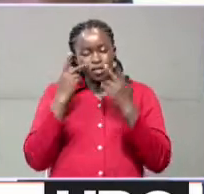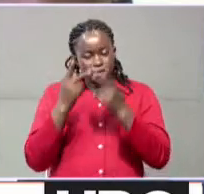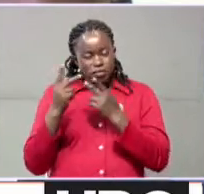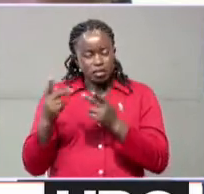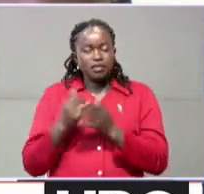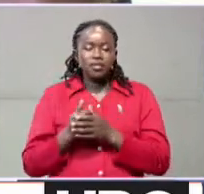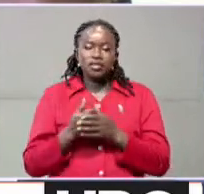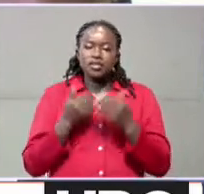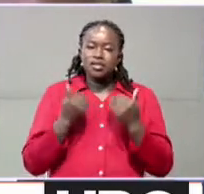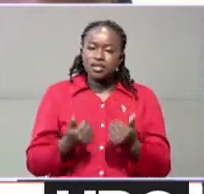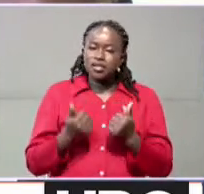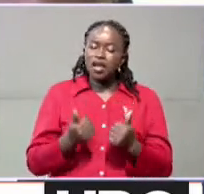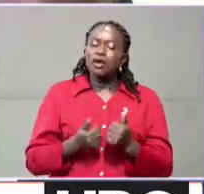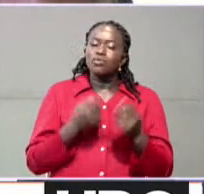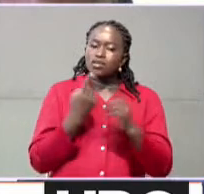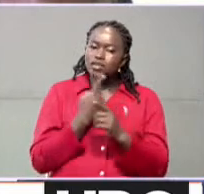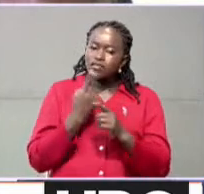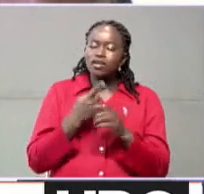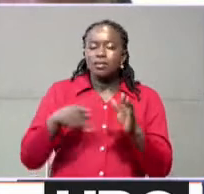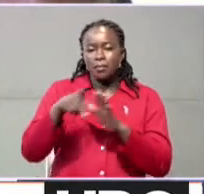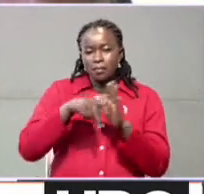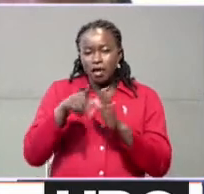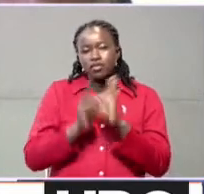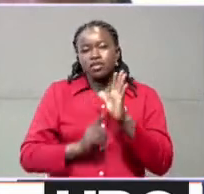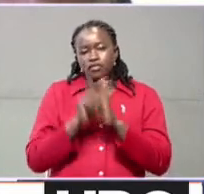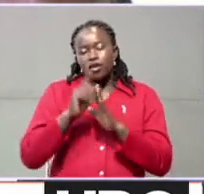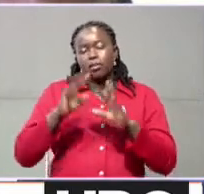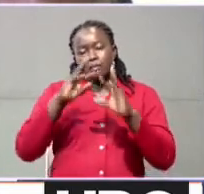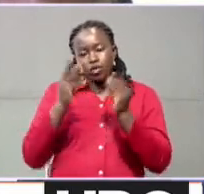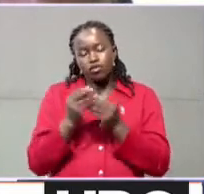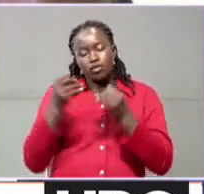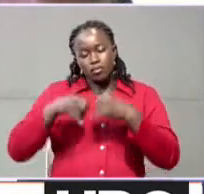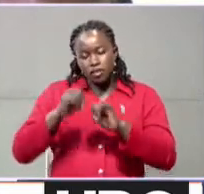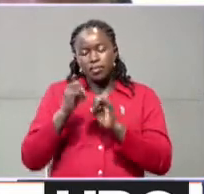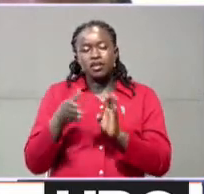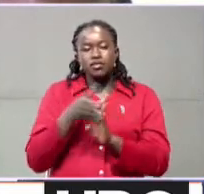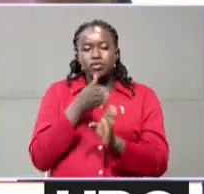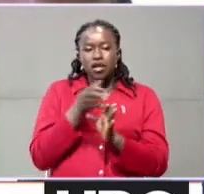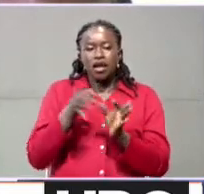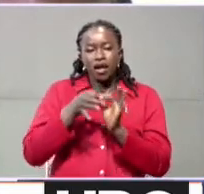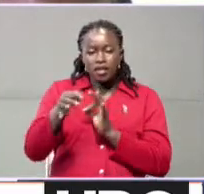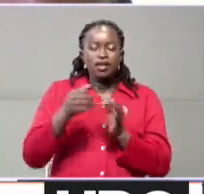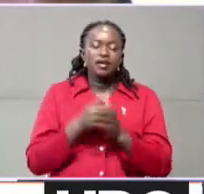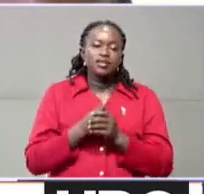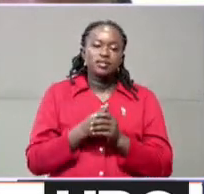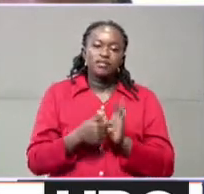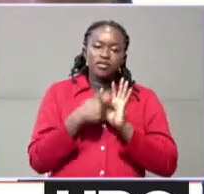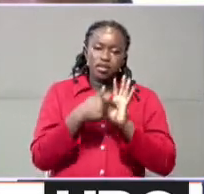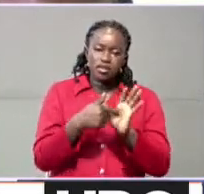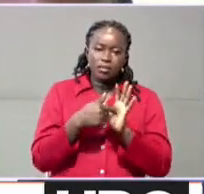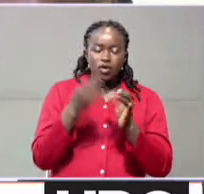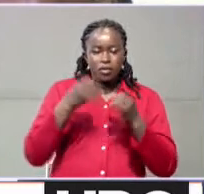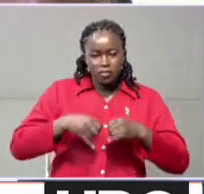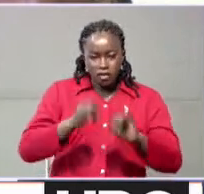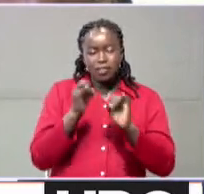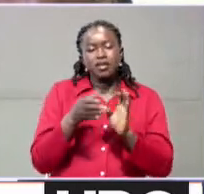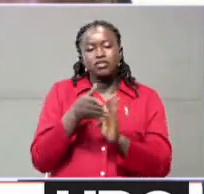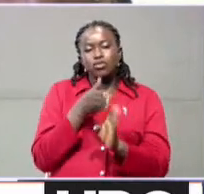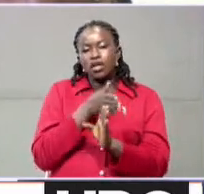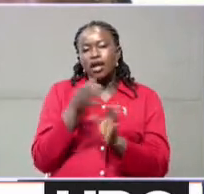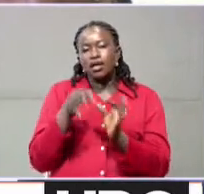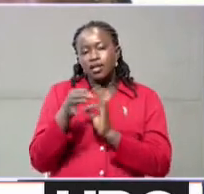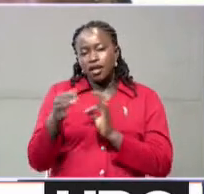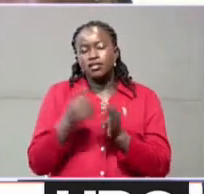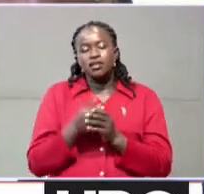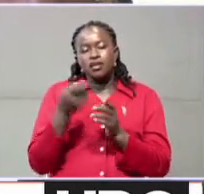currently there are numerous paris development model implementation guidelines for example implementation guidelines